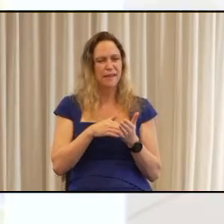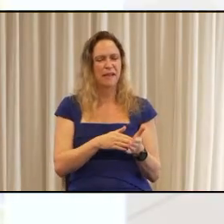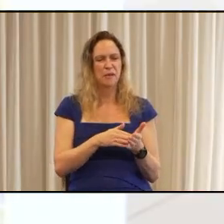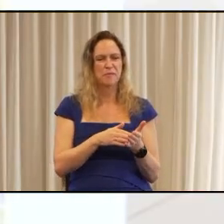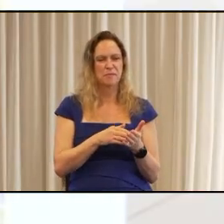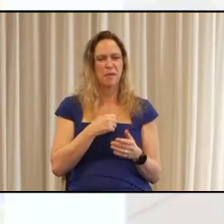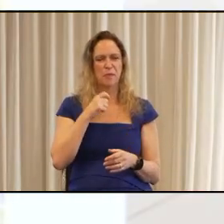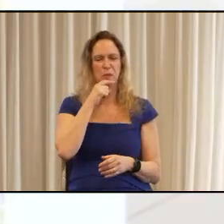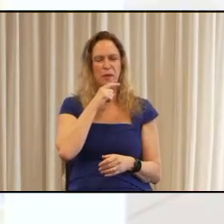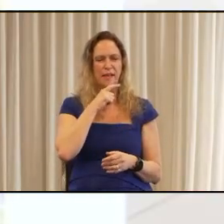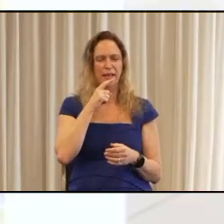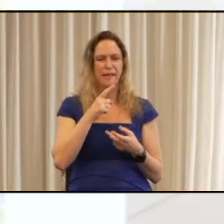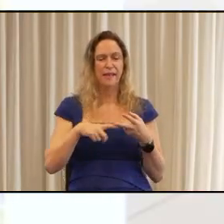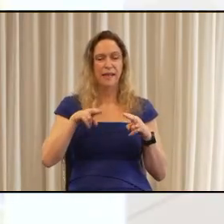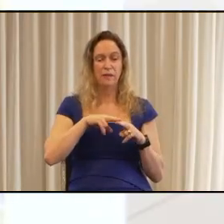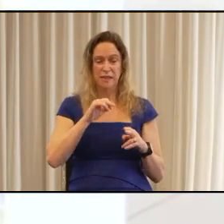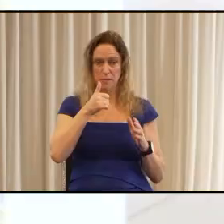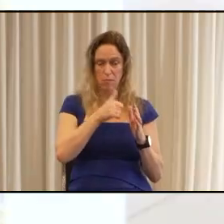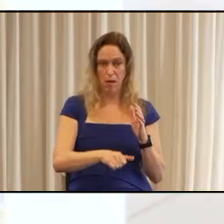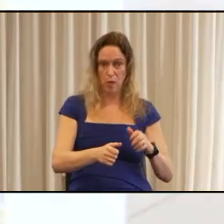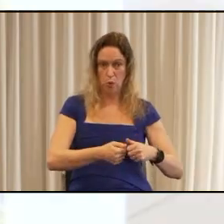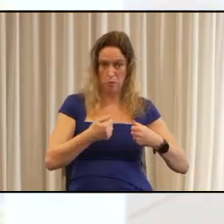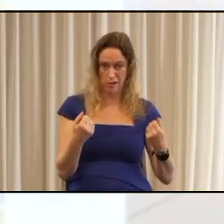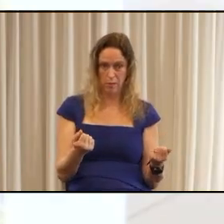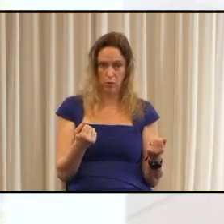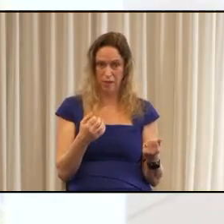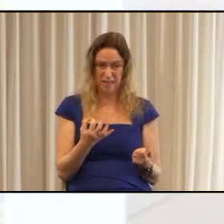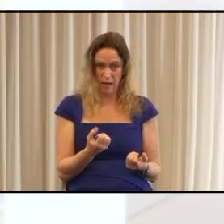doesn't happen, Dan can become extraordinarily